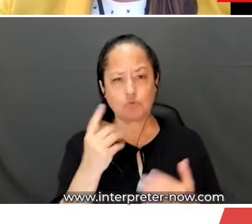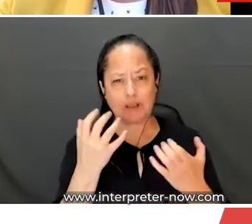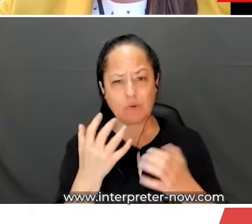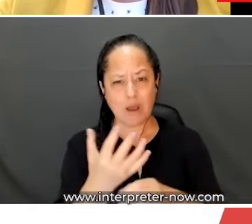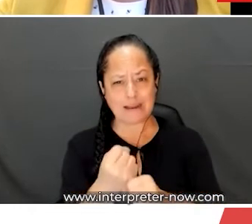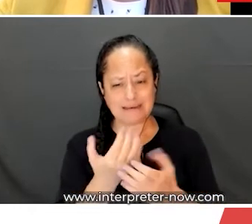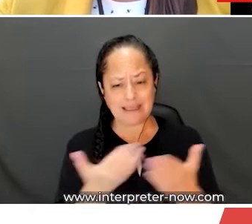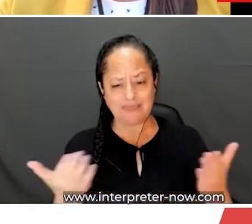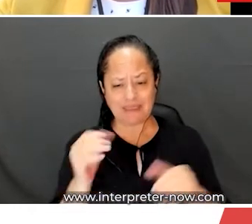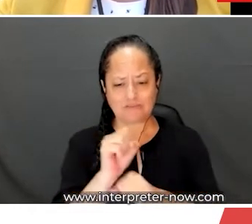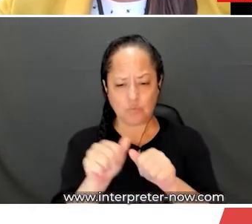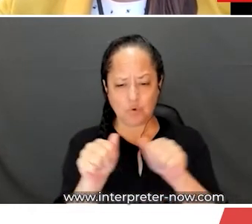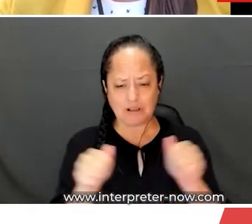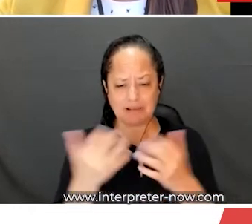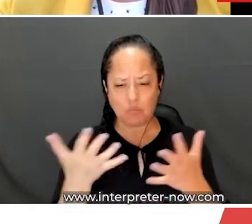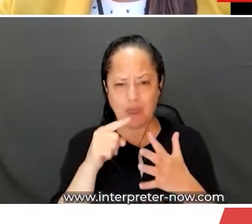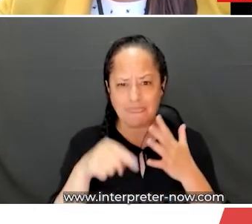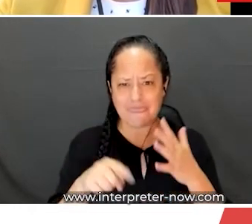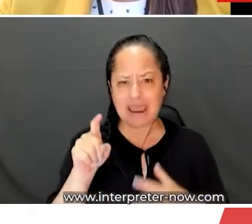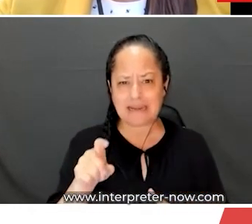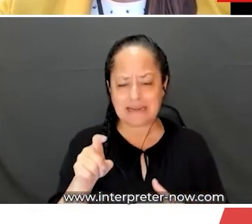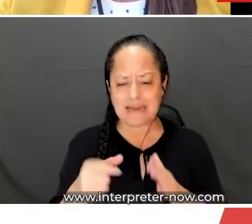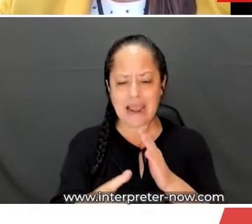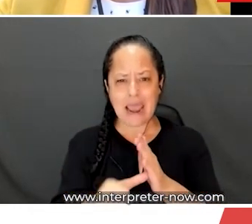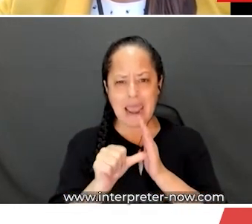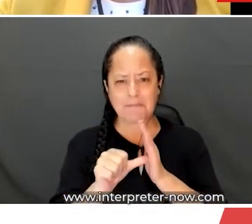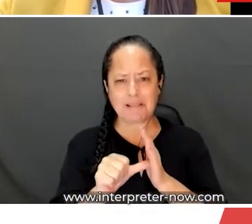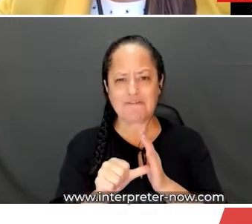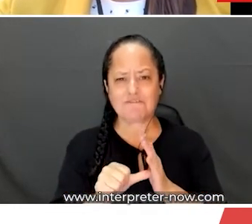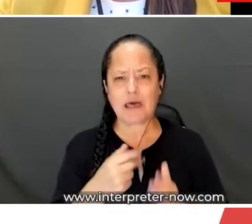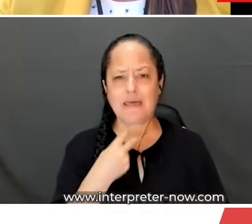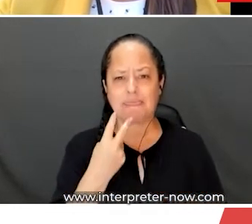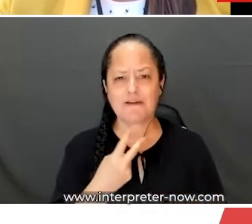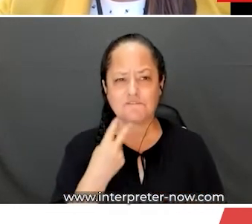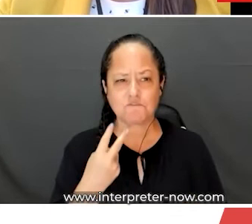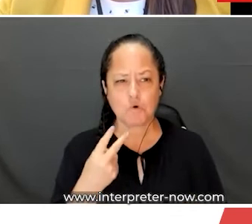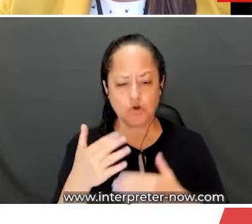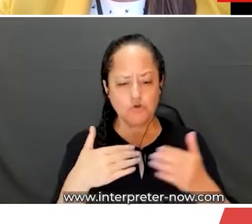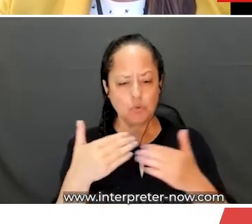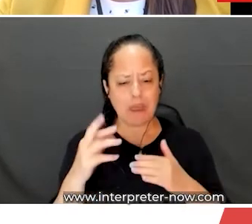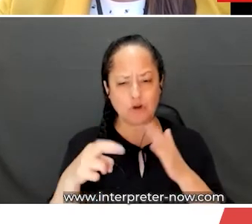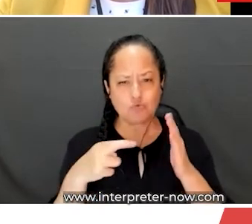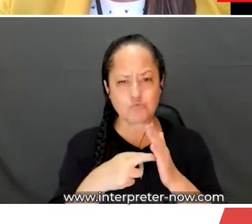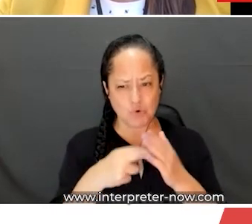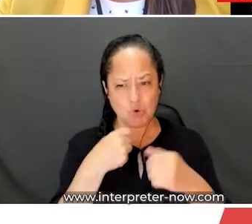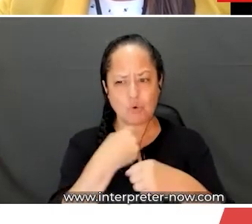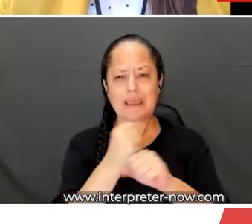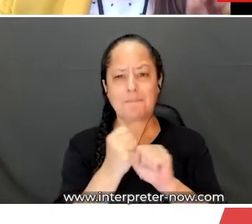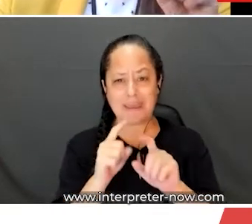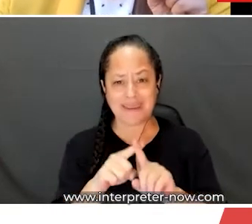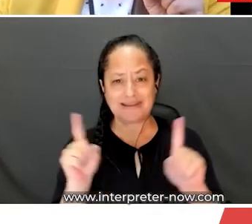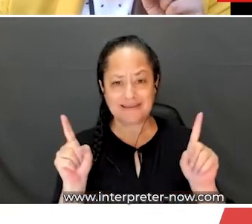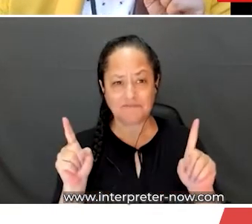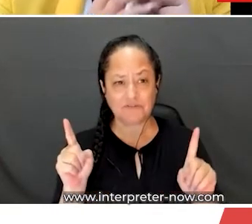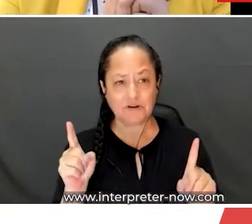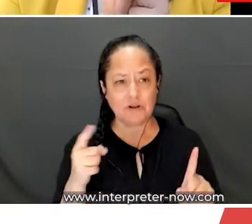things in the workplace, what they need, and then amplifying their voices. And no matter what your role is, you can make a difference. We